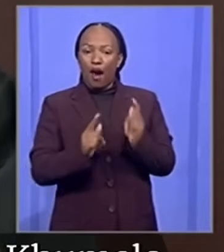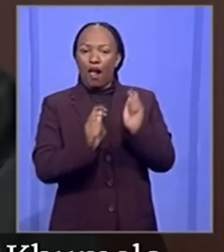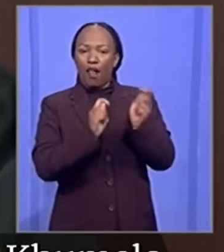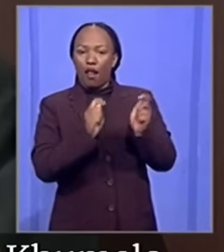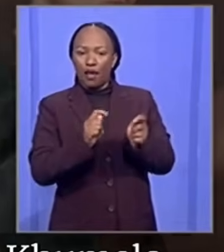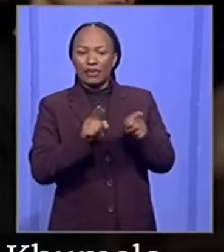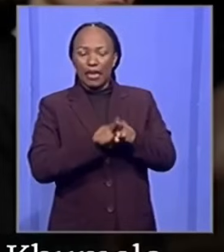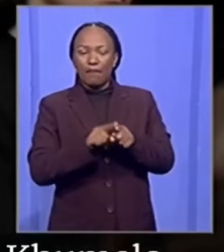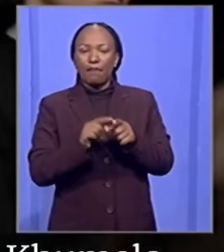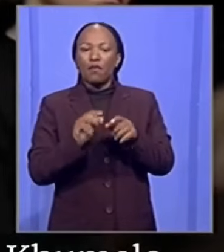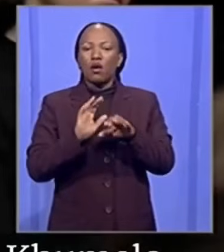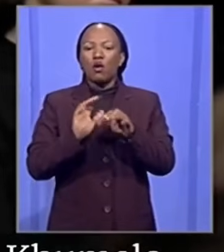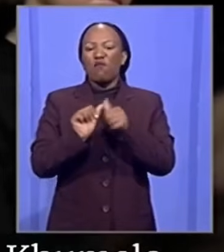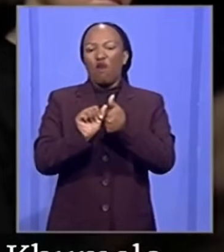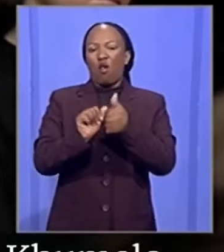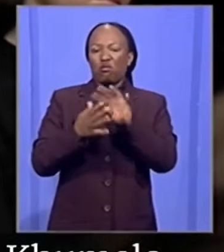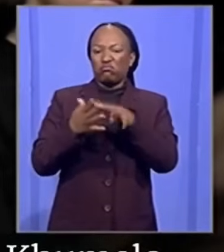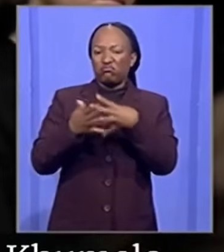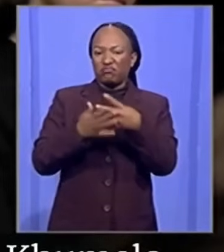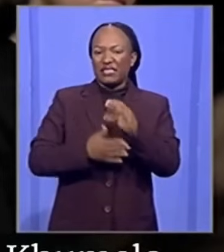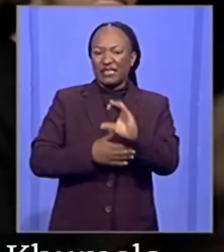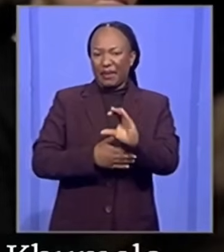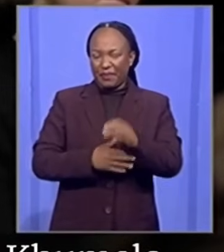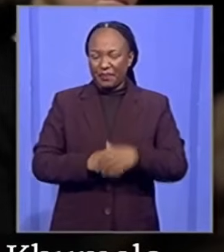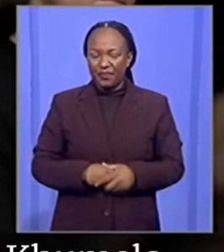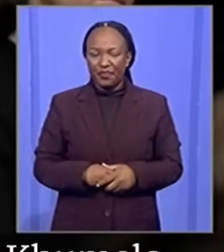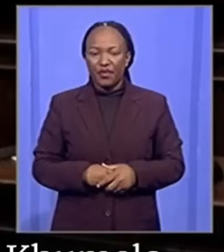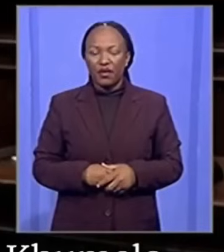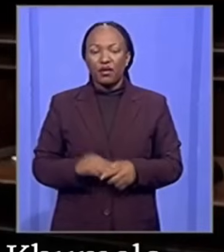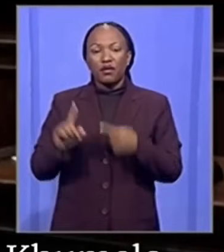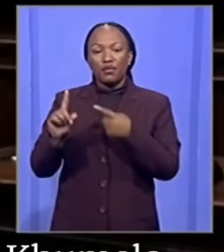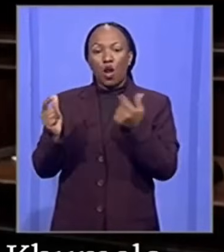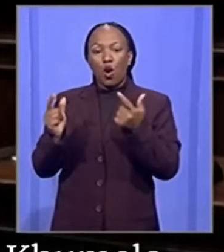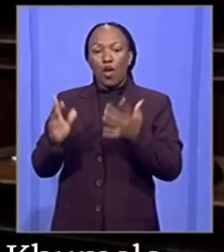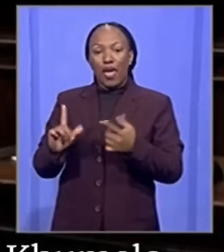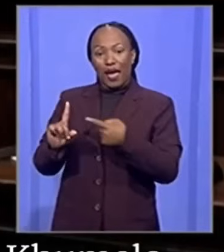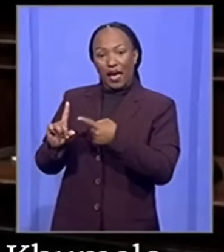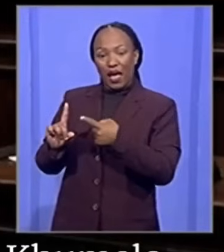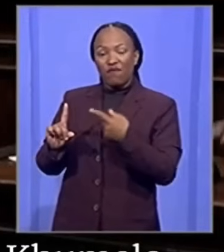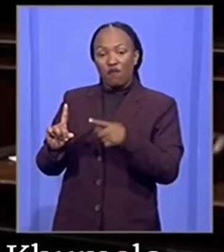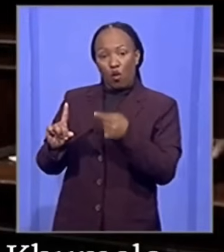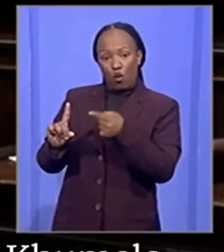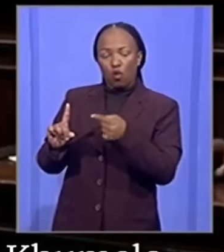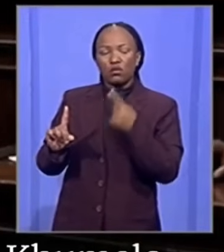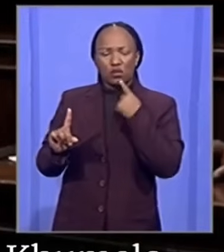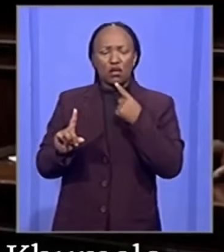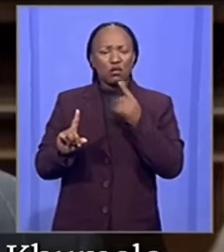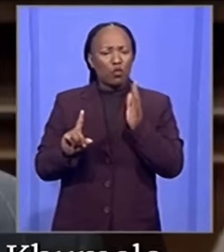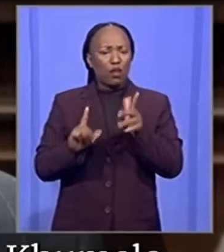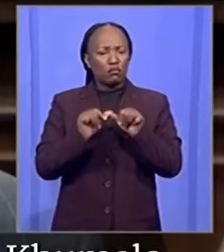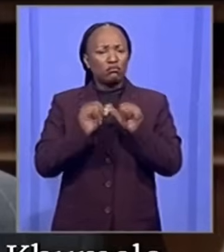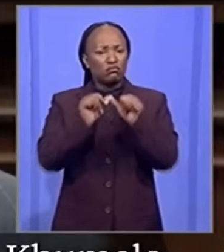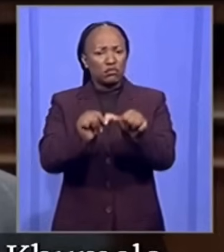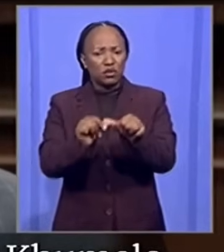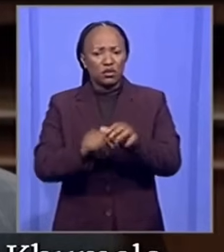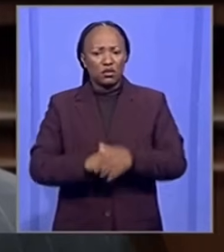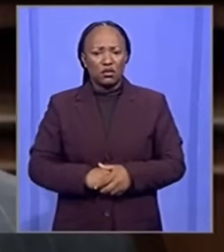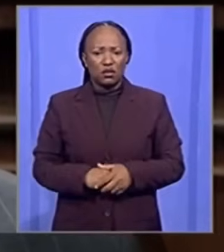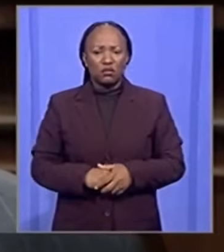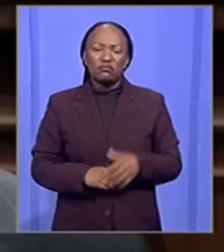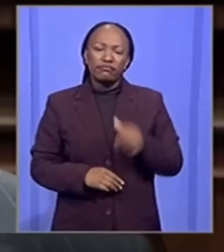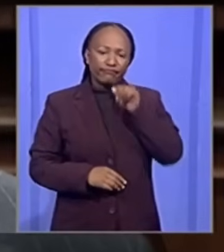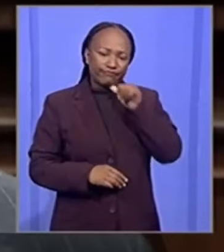scale C. Leqwetha la Khumalo le re ba ntse ba tlo tswela pele le nyewe ena. We have welcomed the judgment and we will await